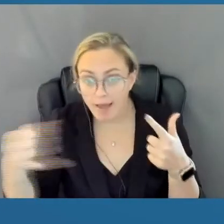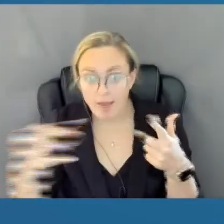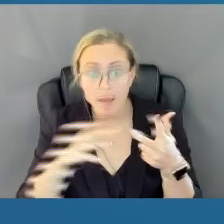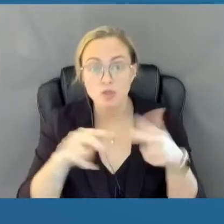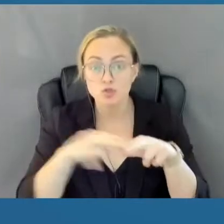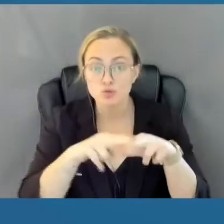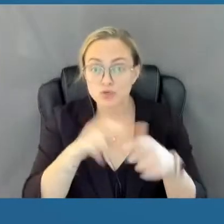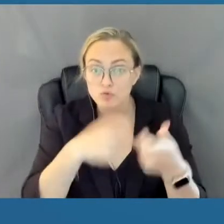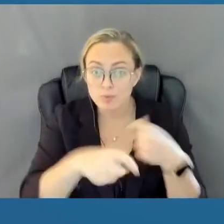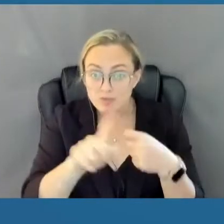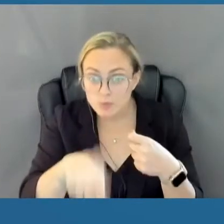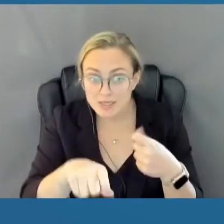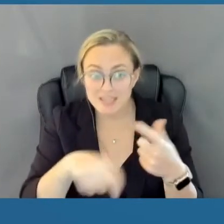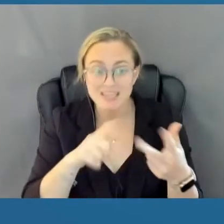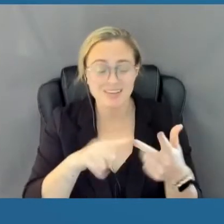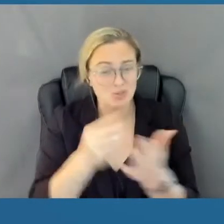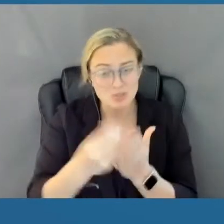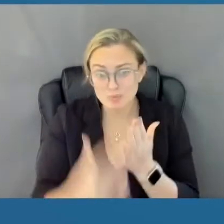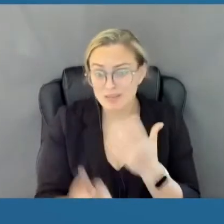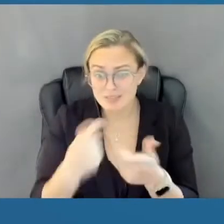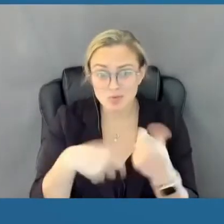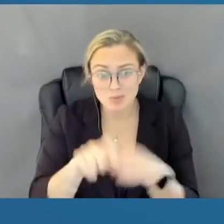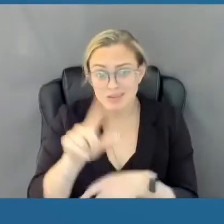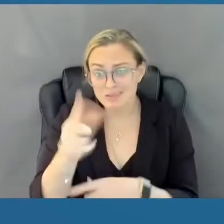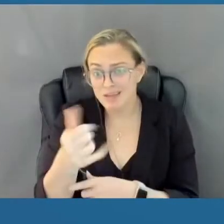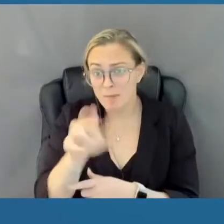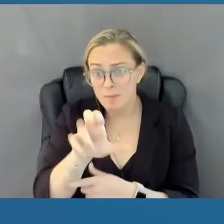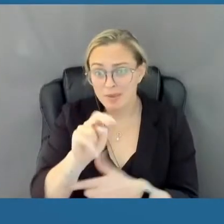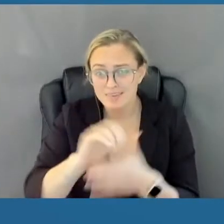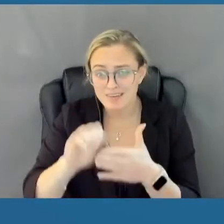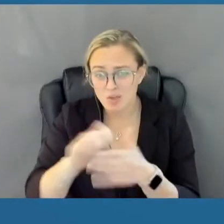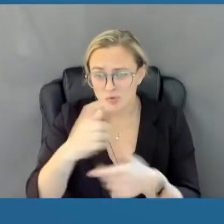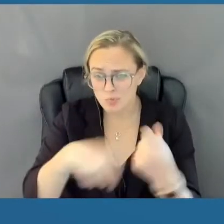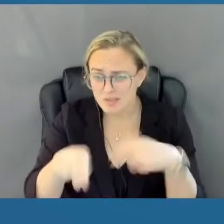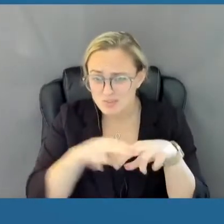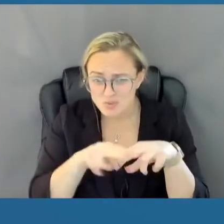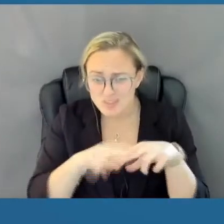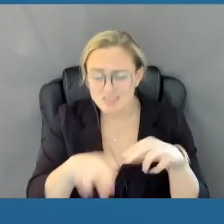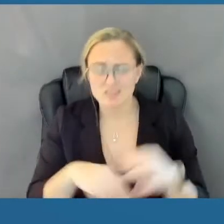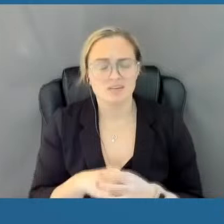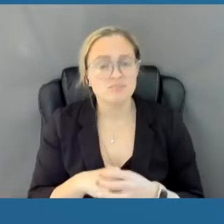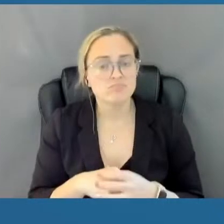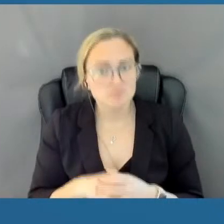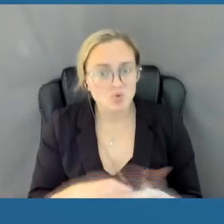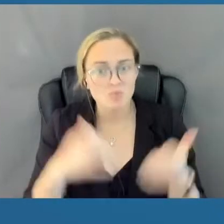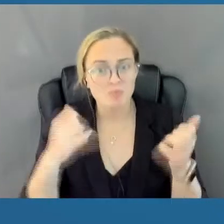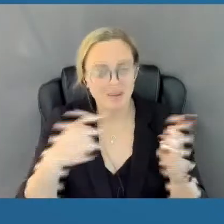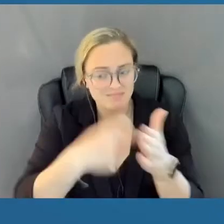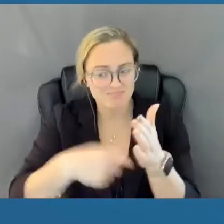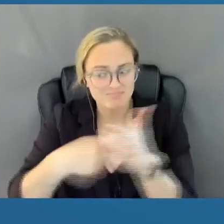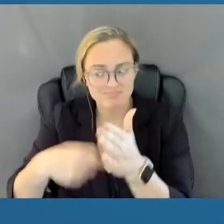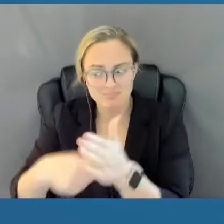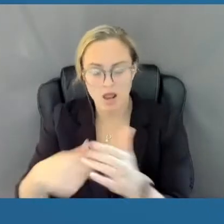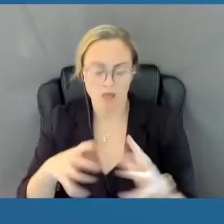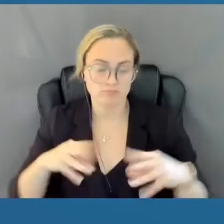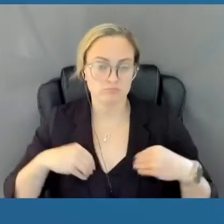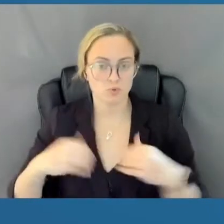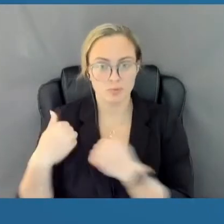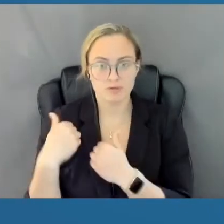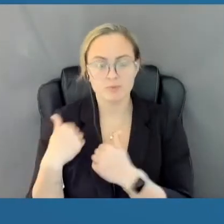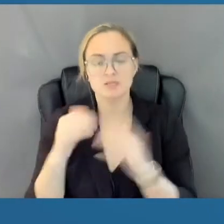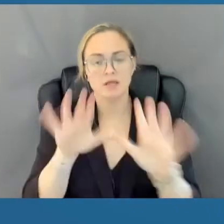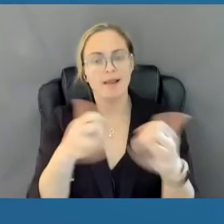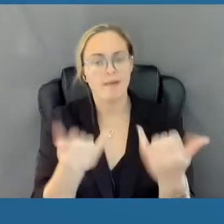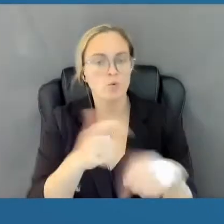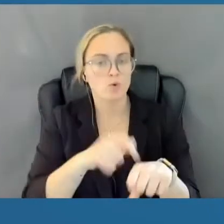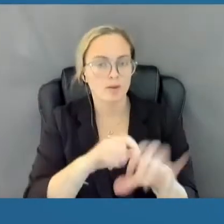when we need to. They're very expensive, about $10 billion to replace the trains. And so these are all costs that I'm taking responsibility and saying, now is the time